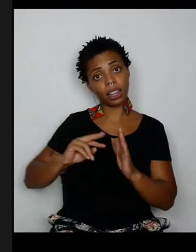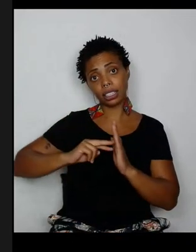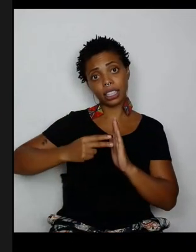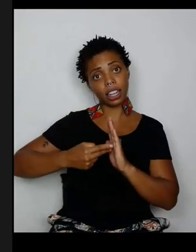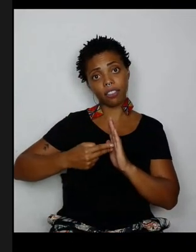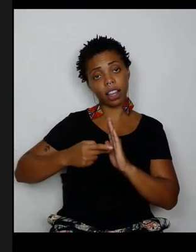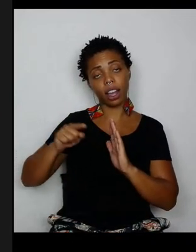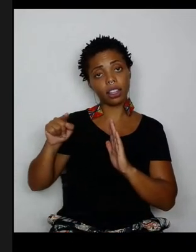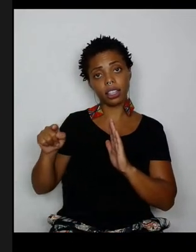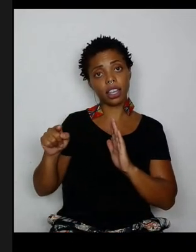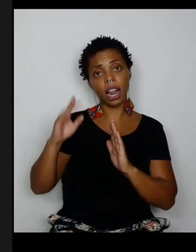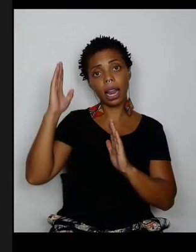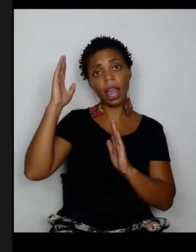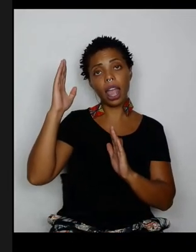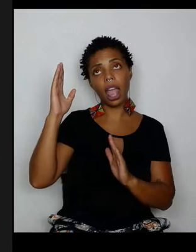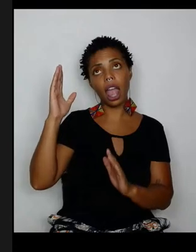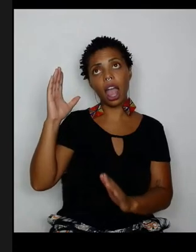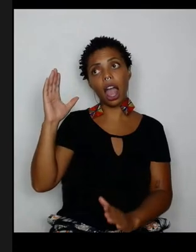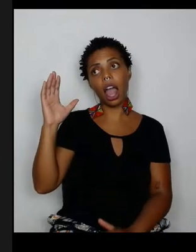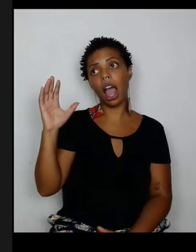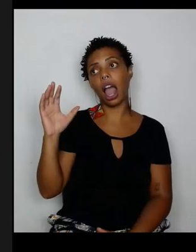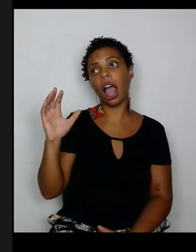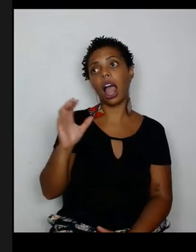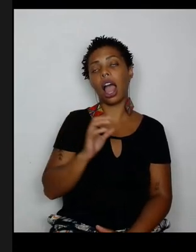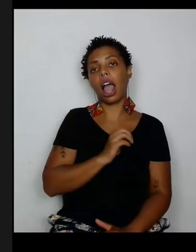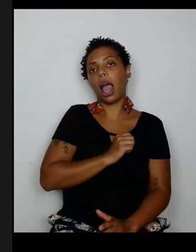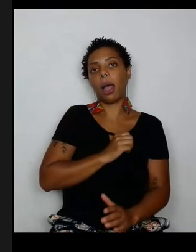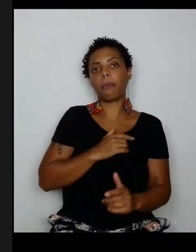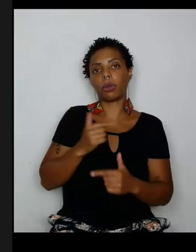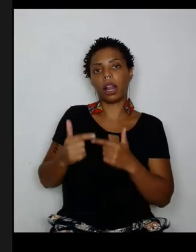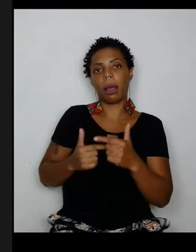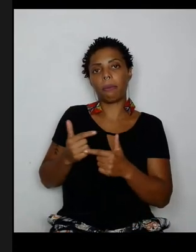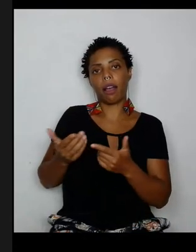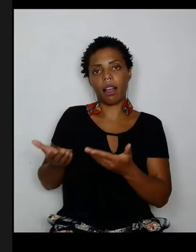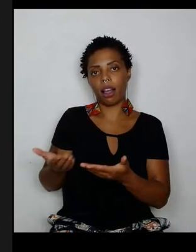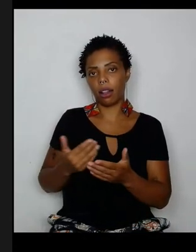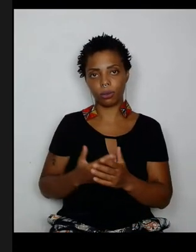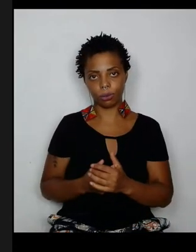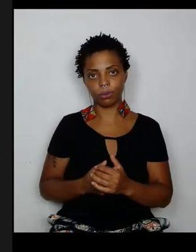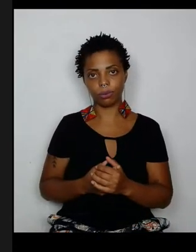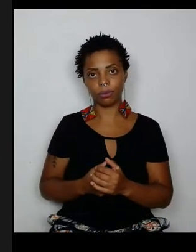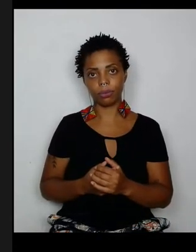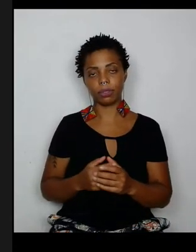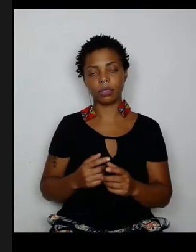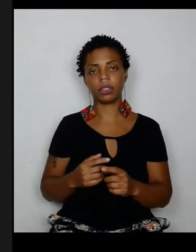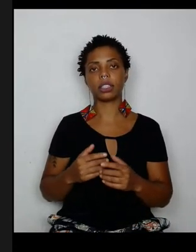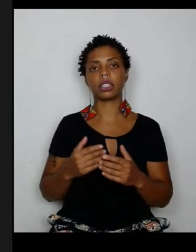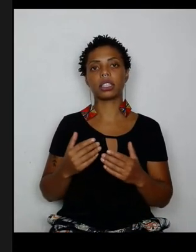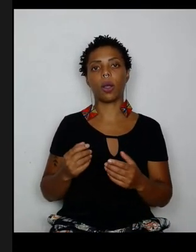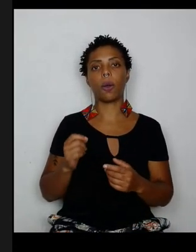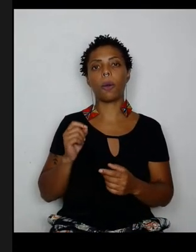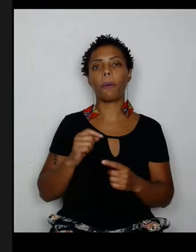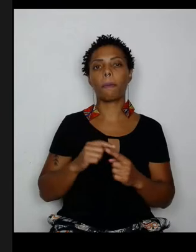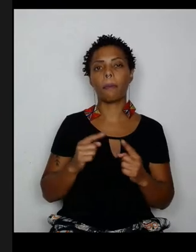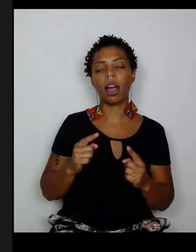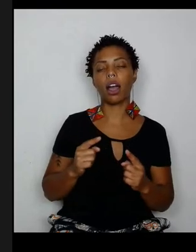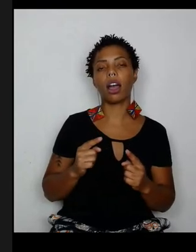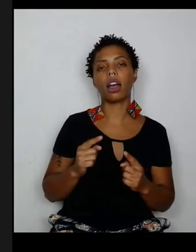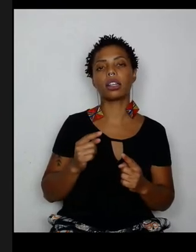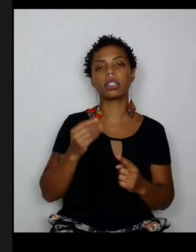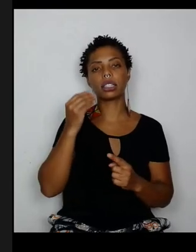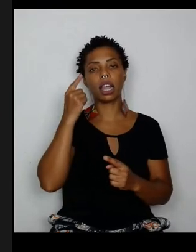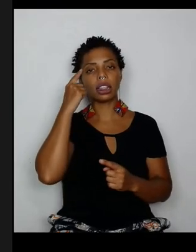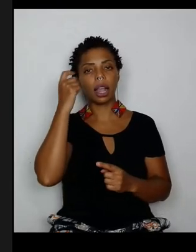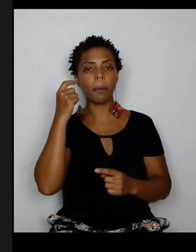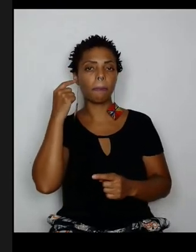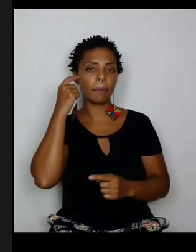i think this idea of trying to salvage gauguin to make him not as awful as he might